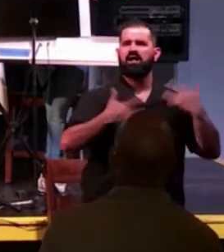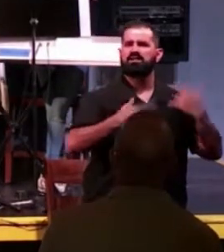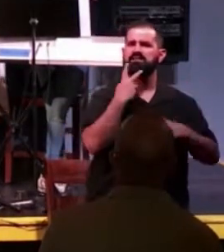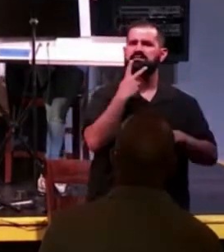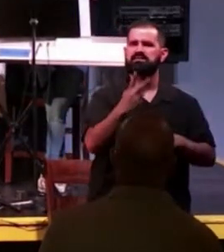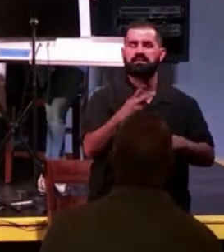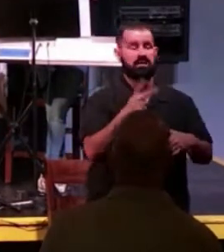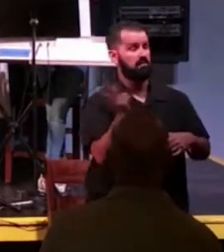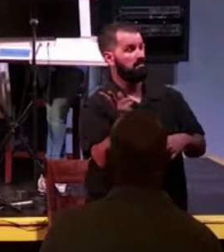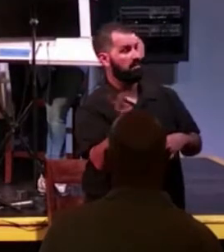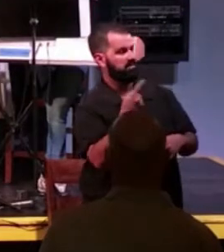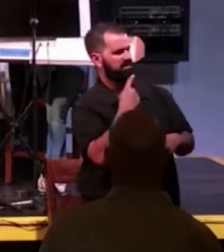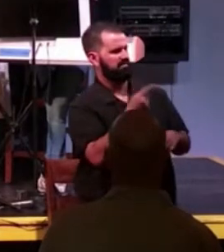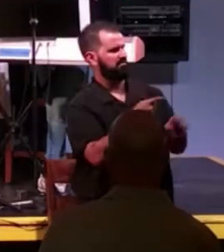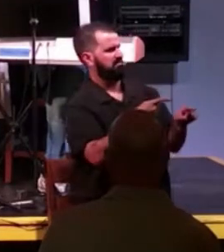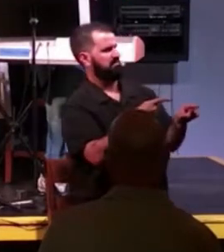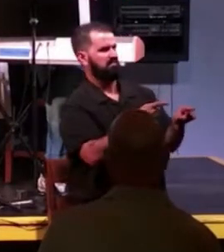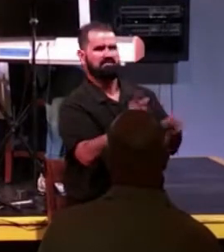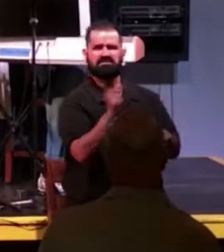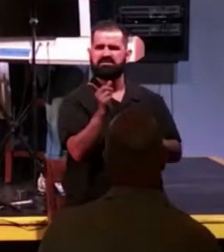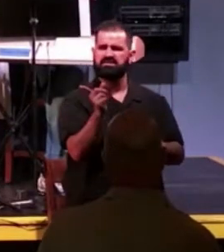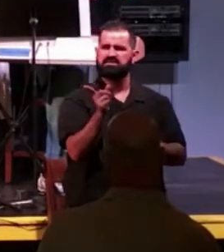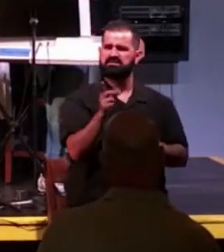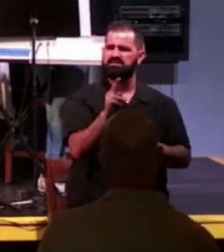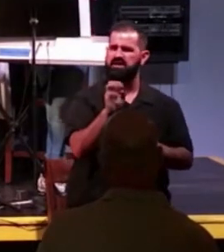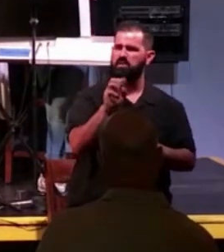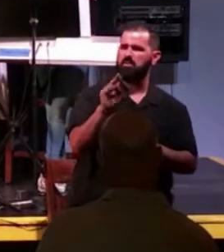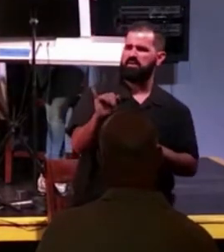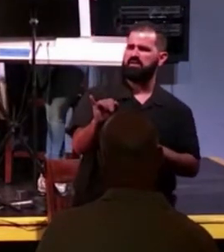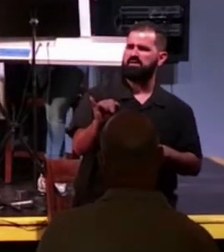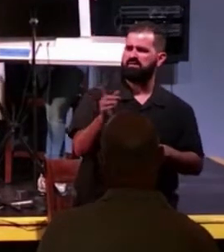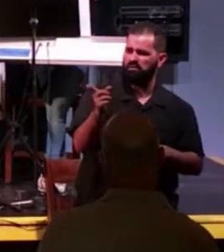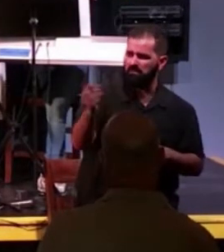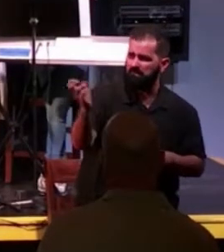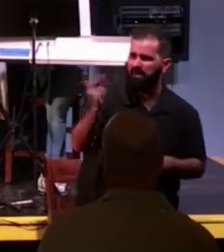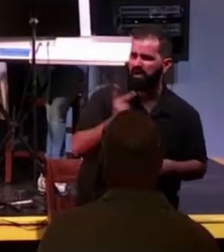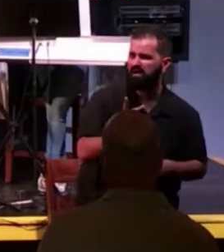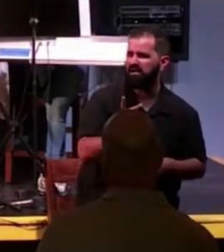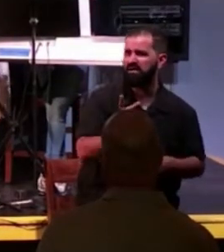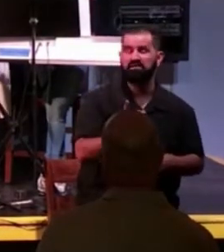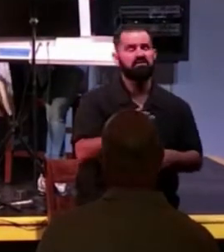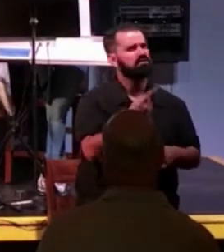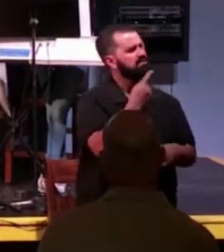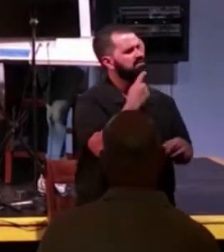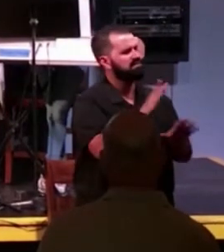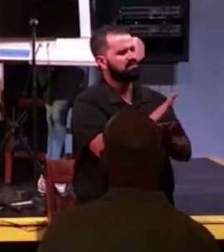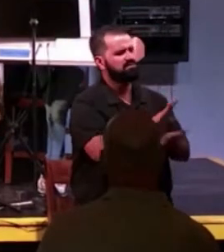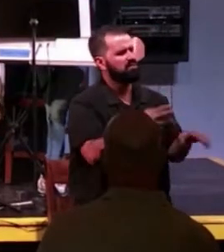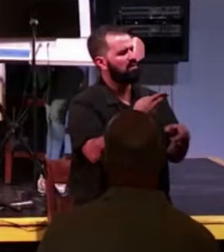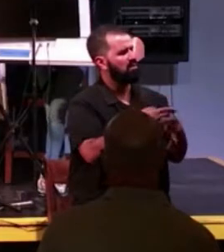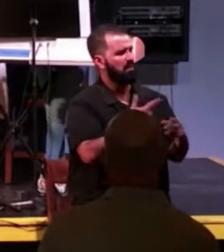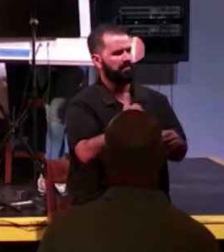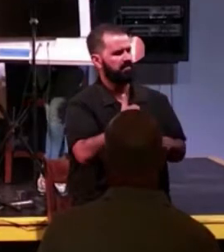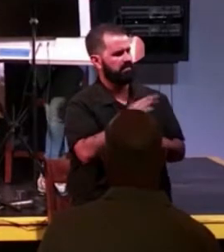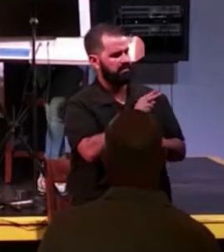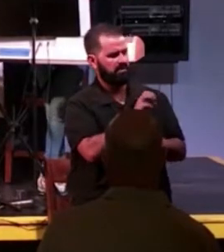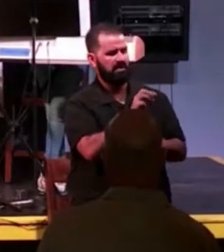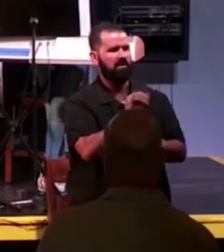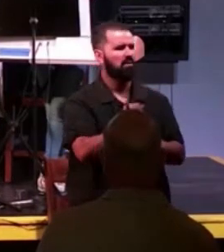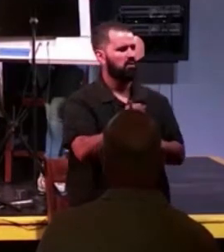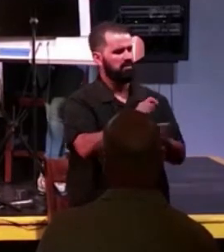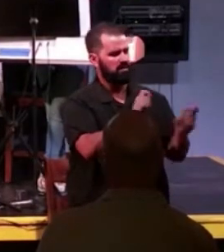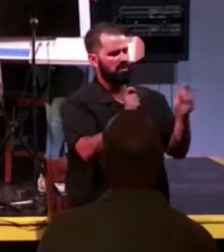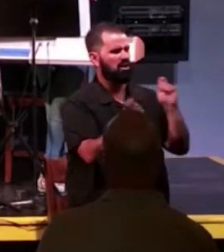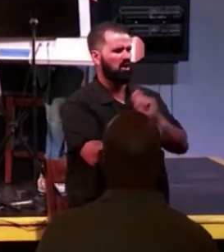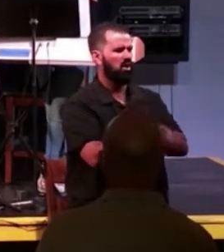women exclaimed, can this be Naomi? Verse 20, she said, don't call me Naomi, she told them. Call me